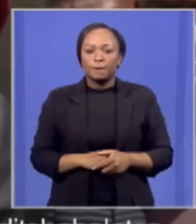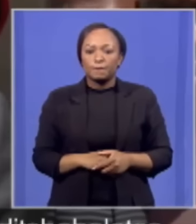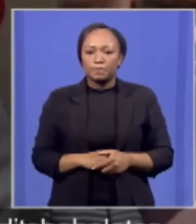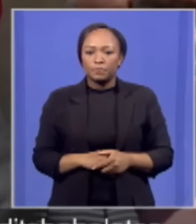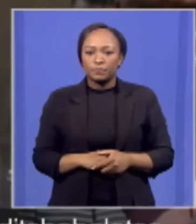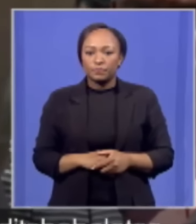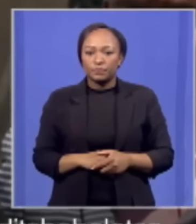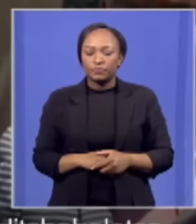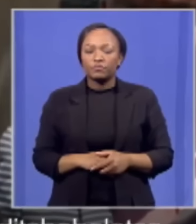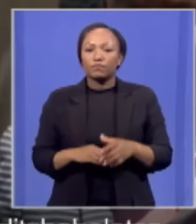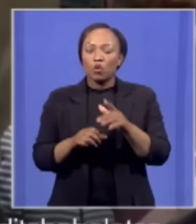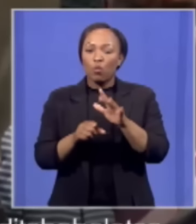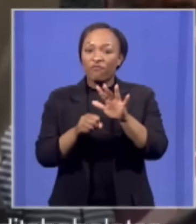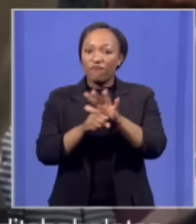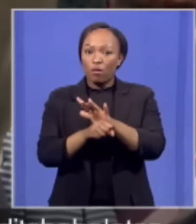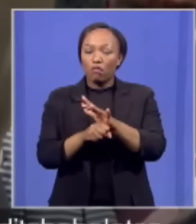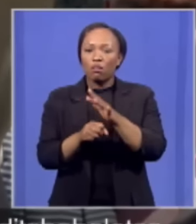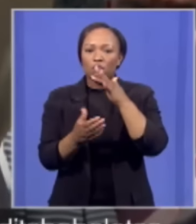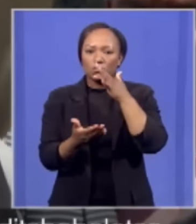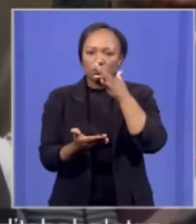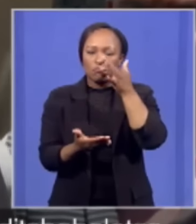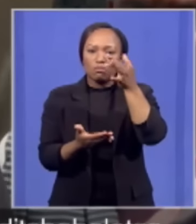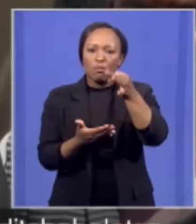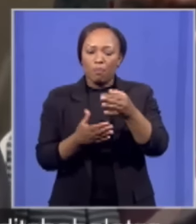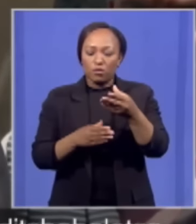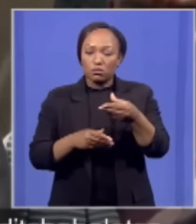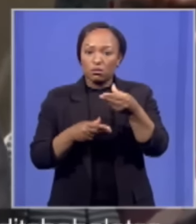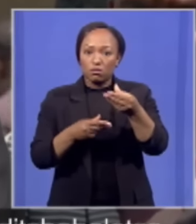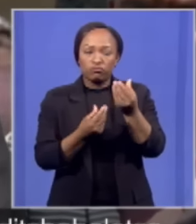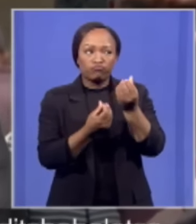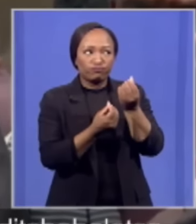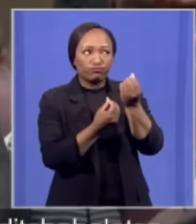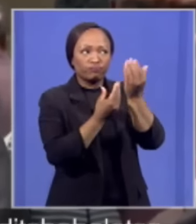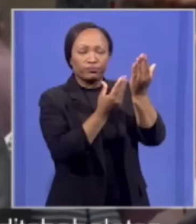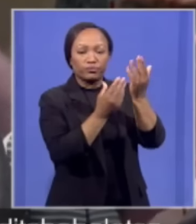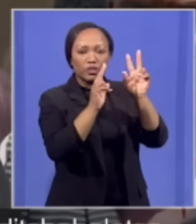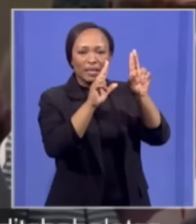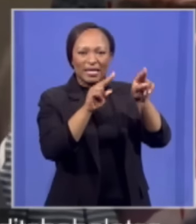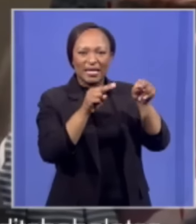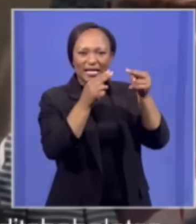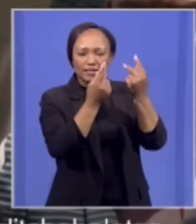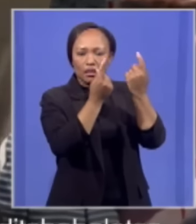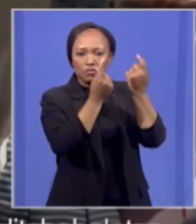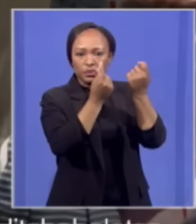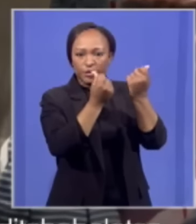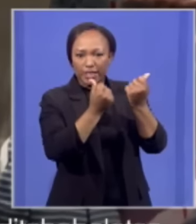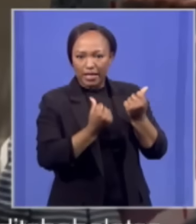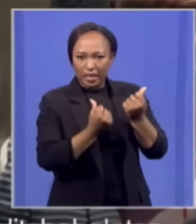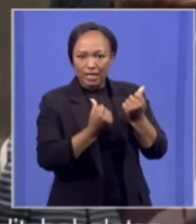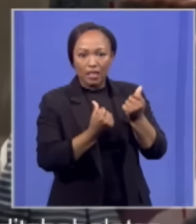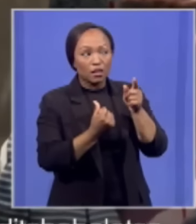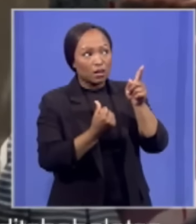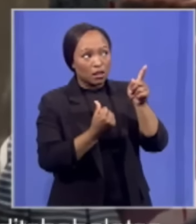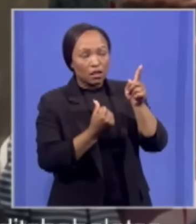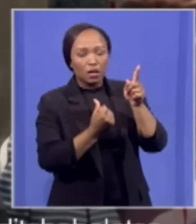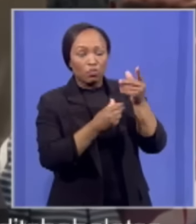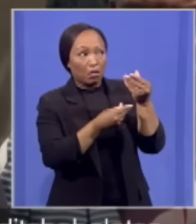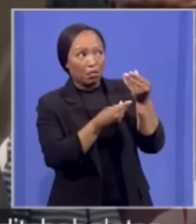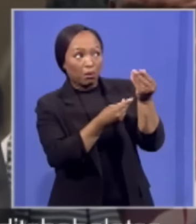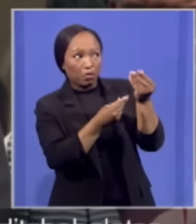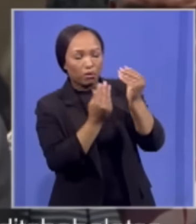proposal has been submitted to National Treasury, and National Treasury is going to make a